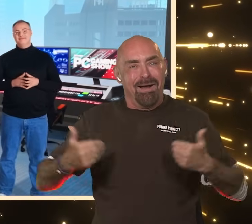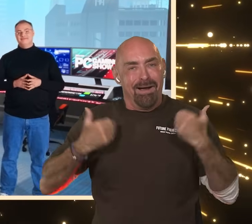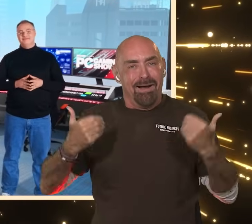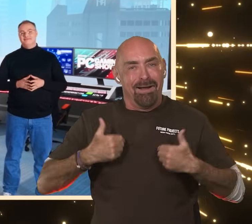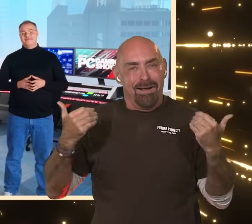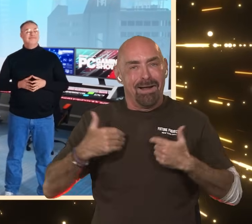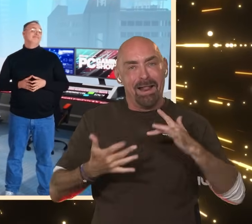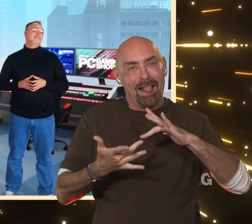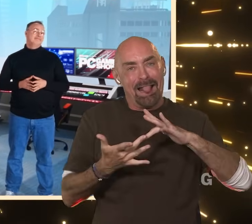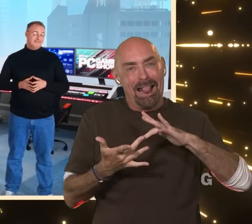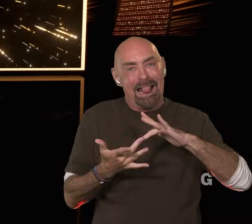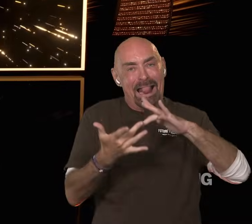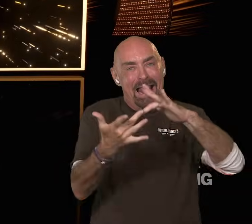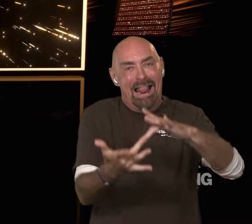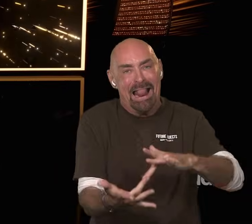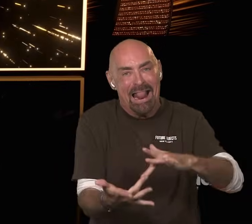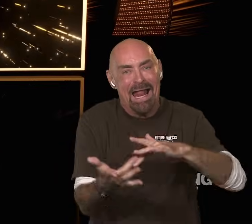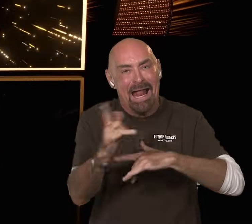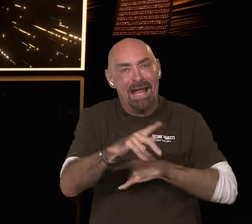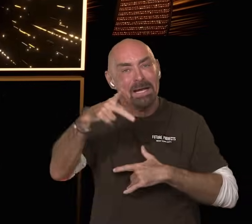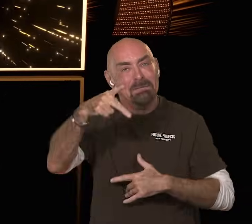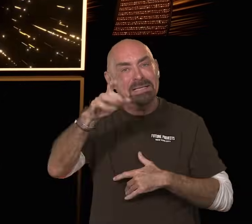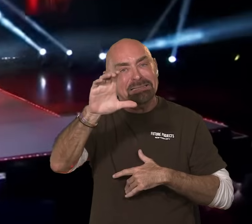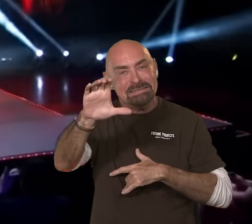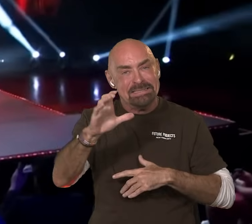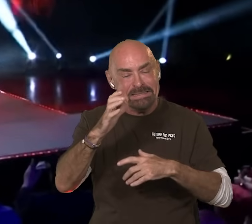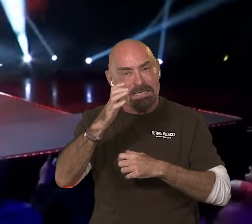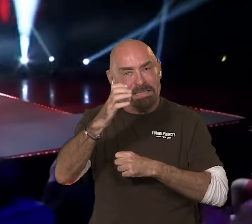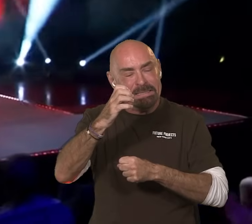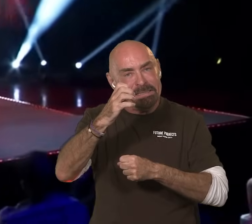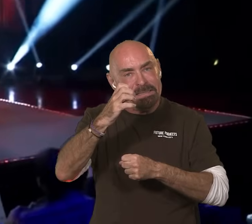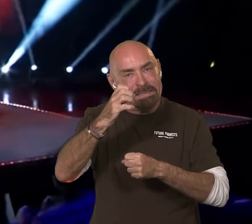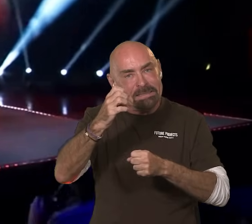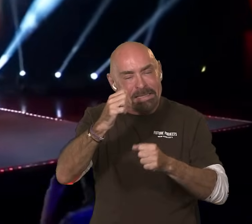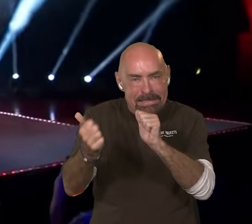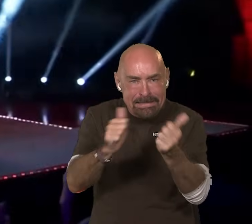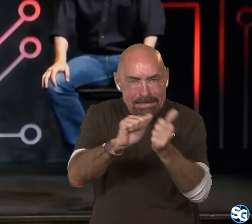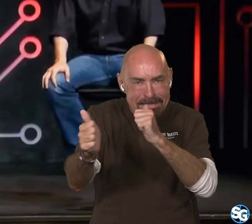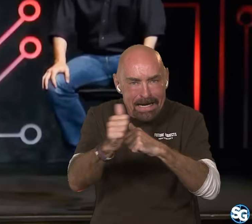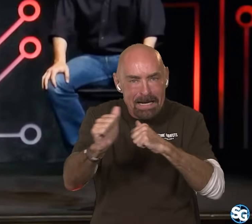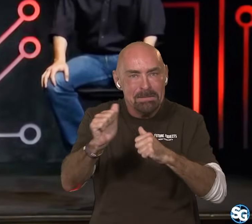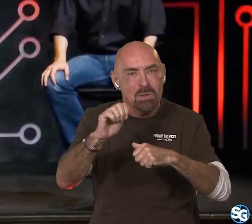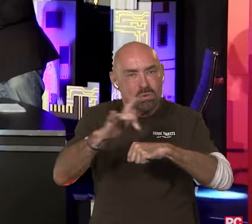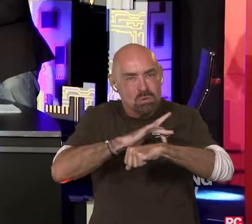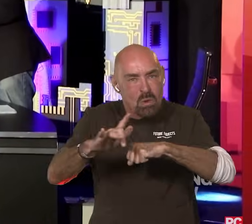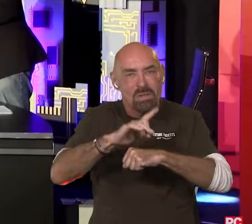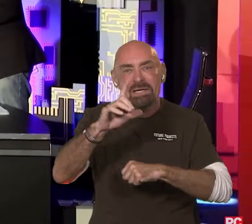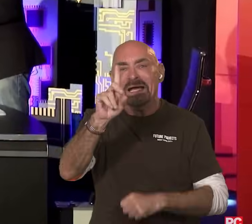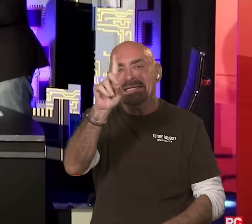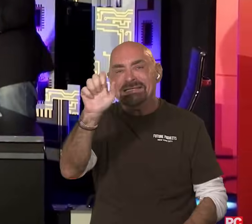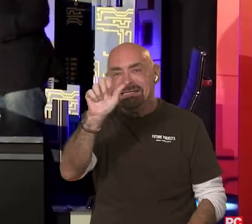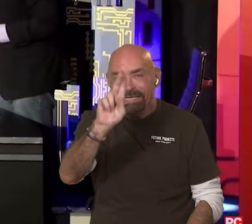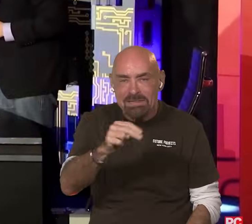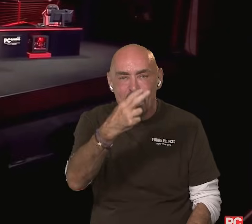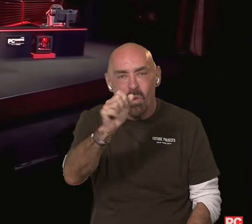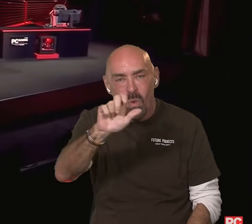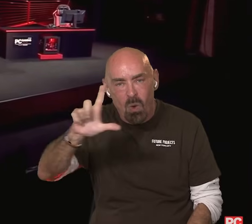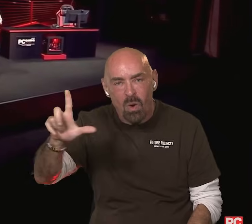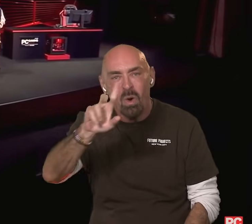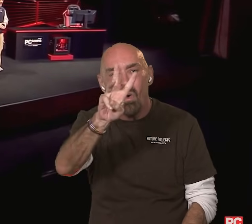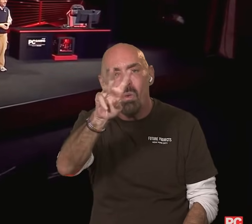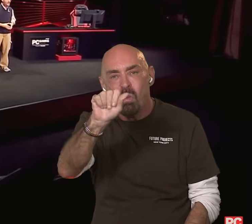naive back then. We sure were. And what about way back when the PC Gaming Show was live, and we had developers like Dean Hall and